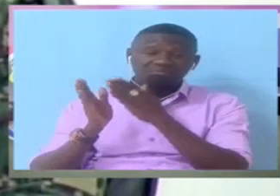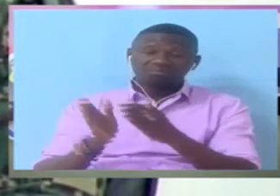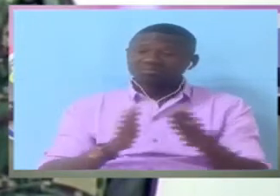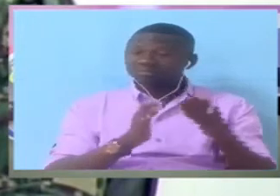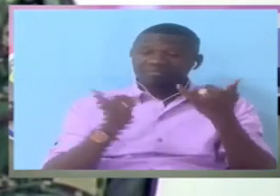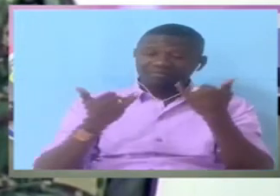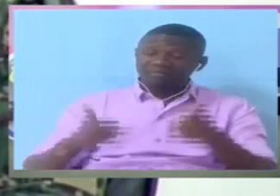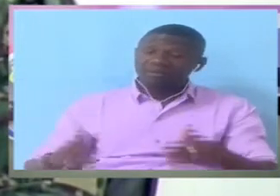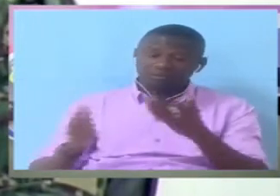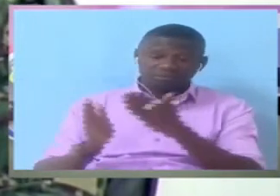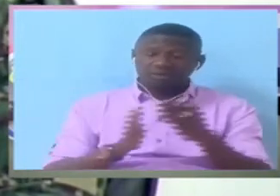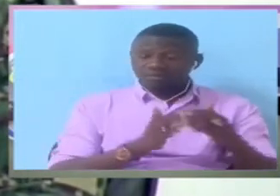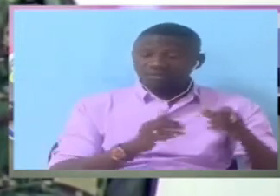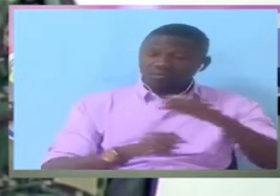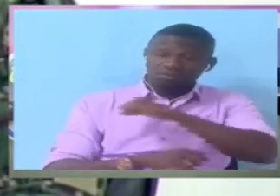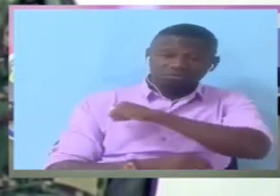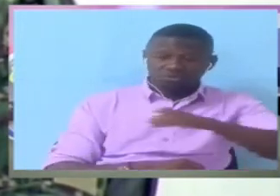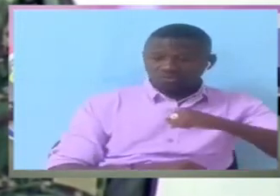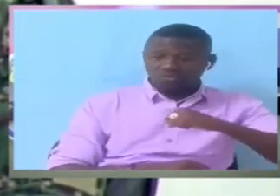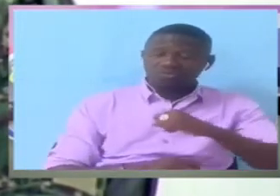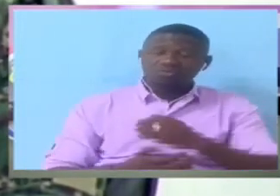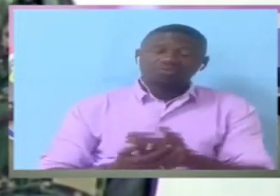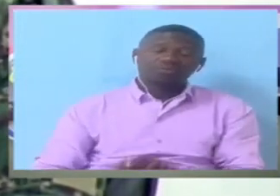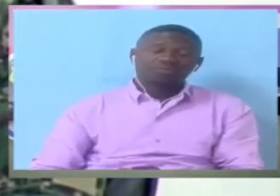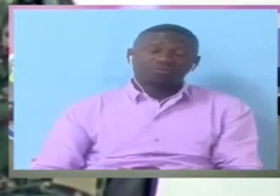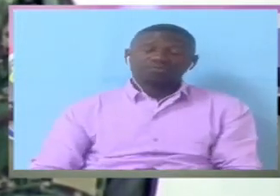then I saw